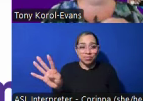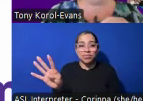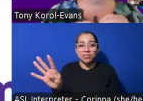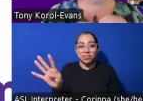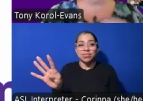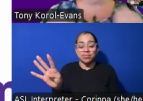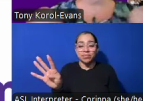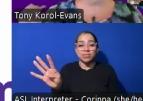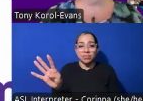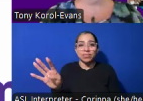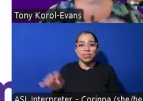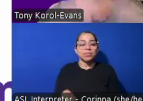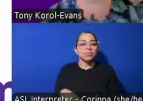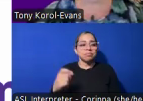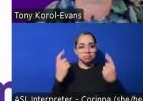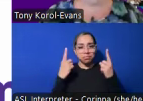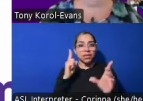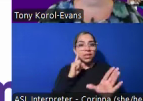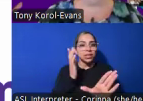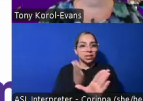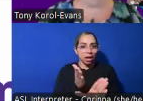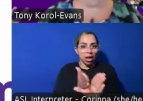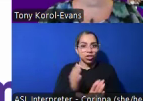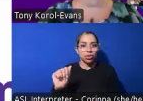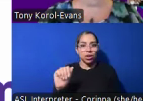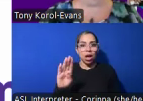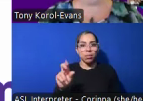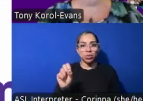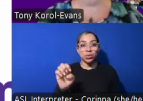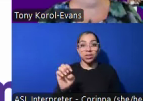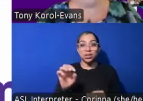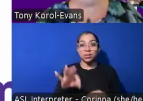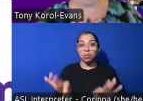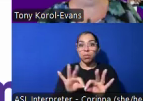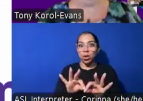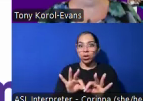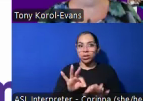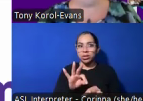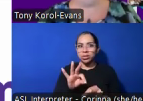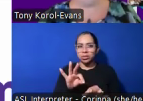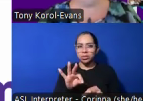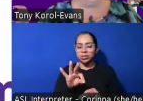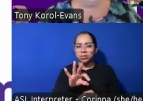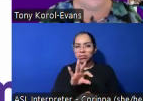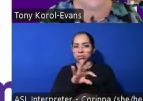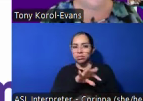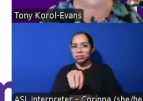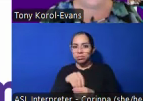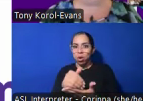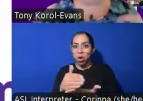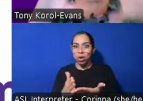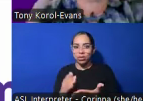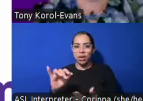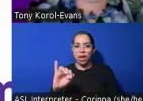that psychological abuse is an important part of IPSV, and they need practitioners